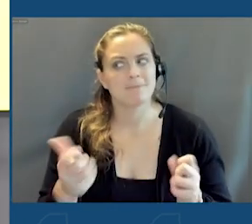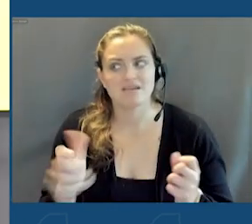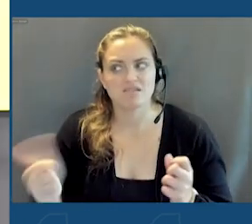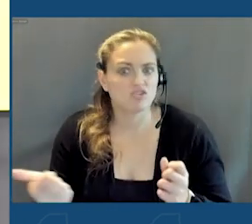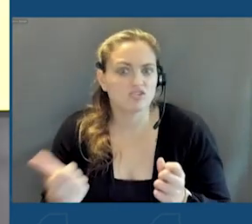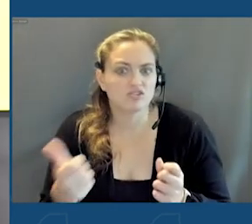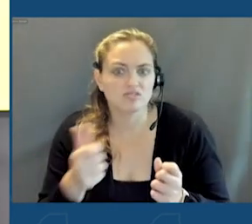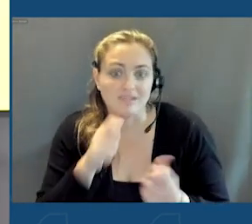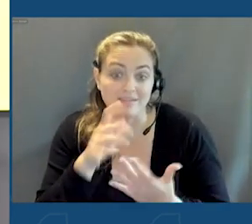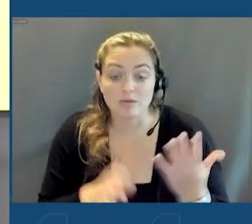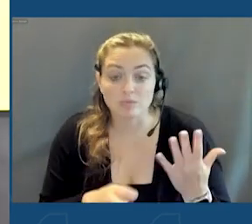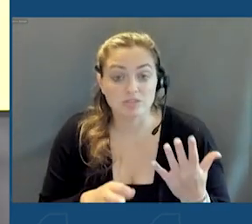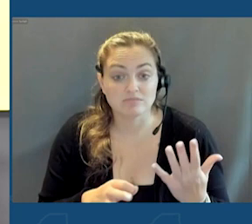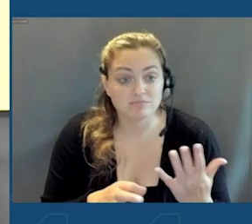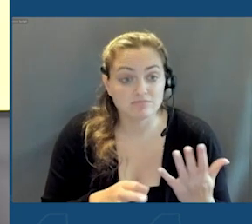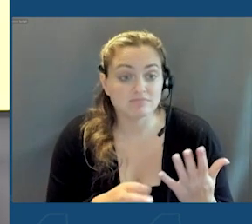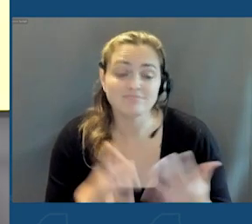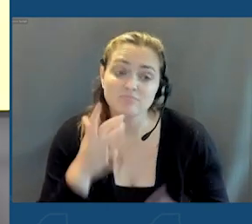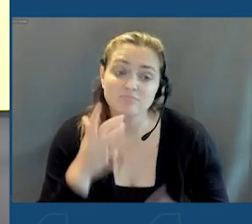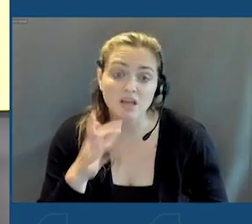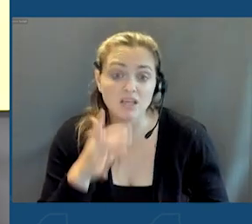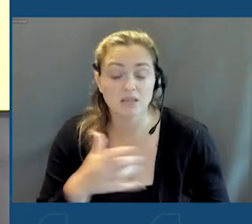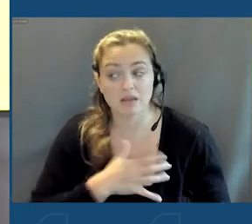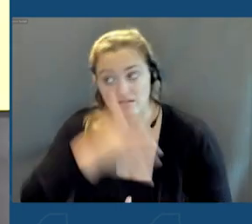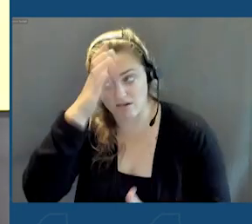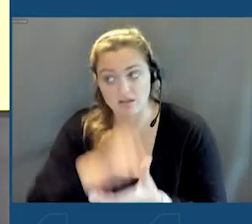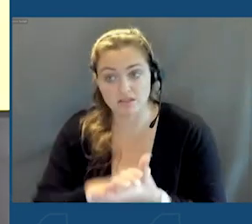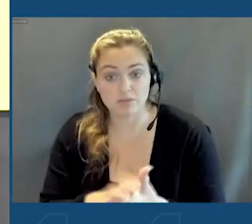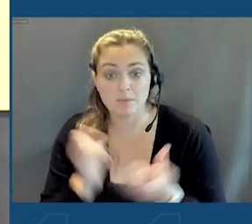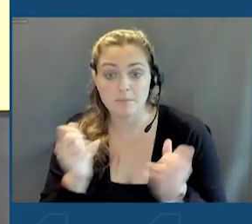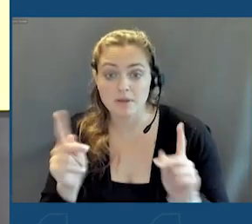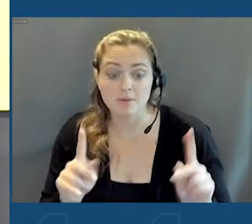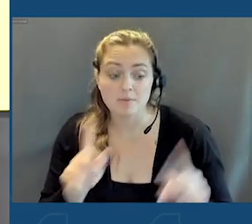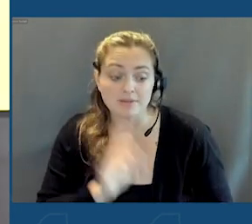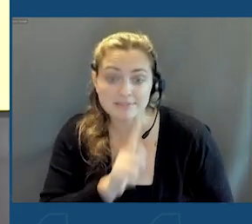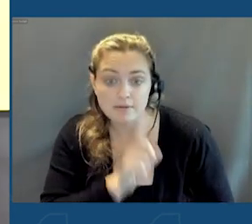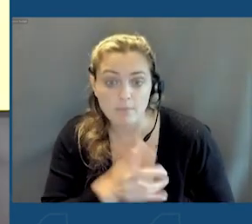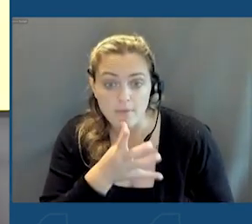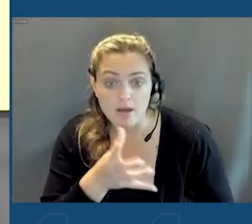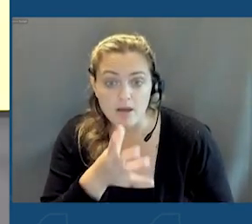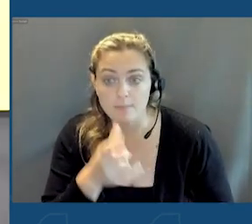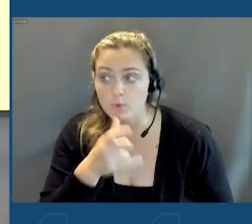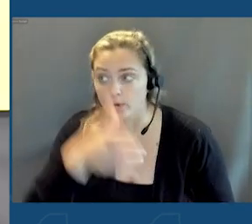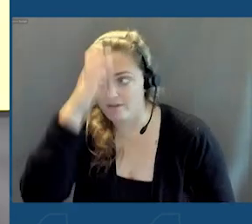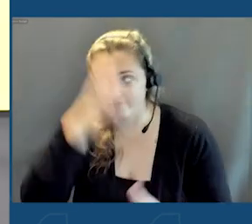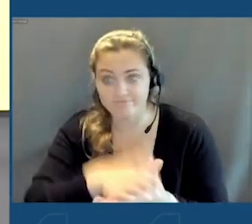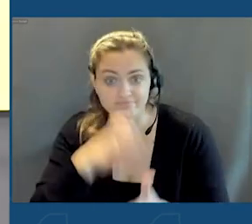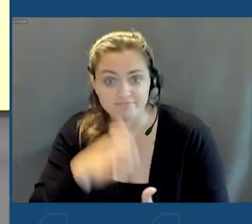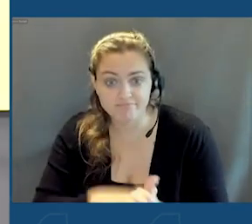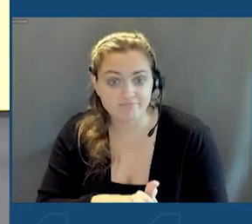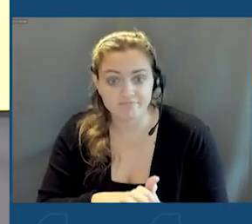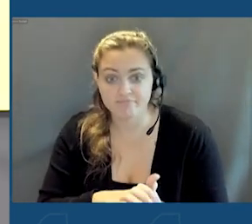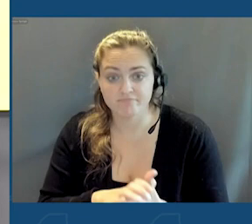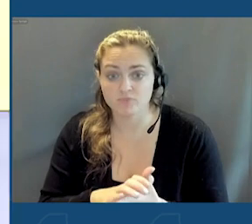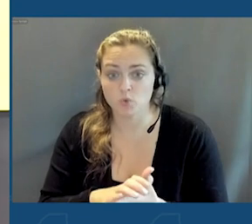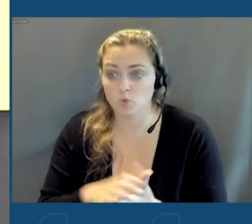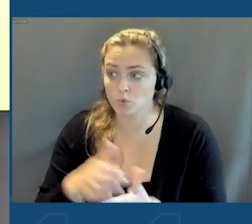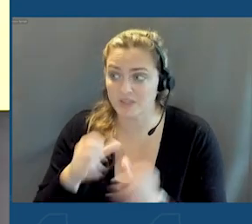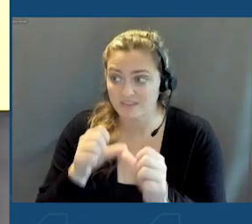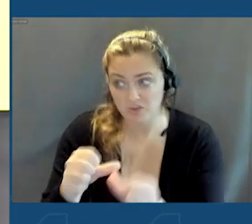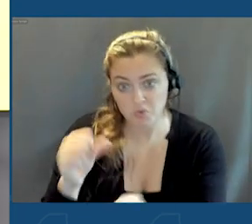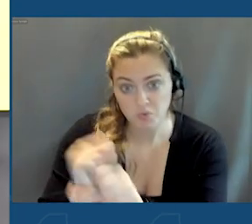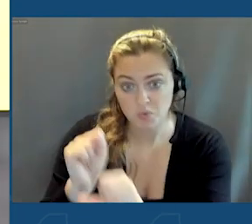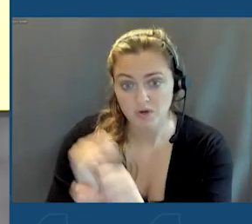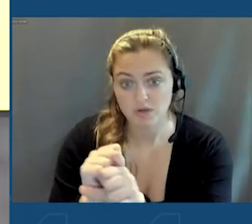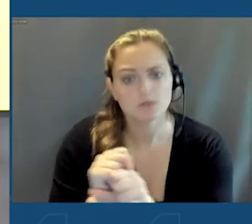those options. And I was blessed to have a husband. Many people are single moms. They don't have a spouse to help keep bringing income in. So what